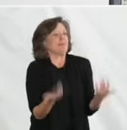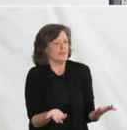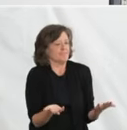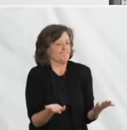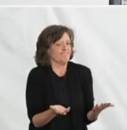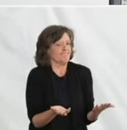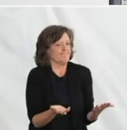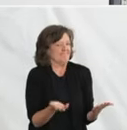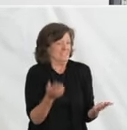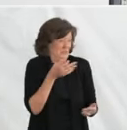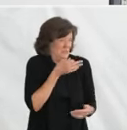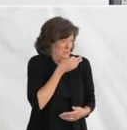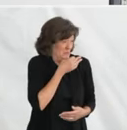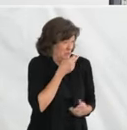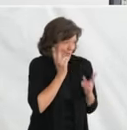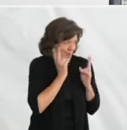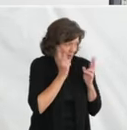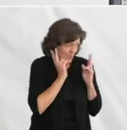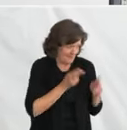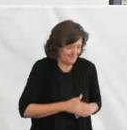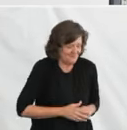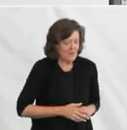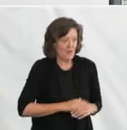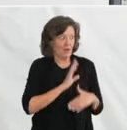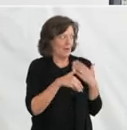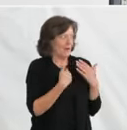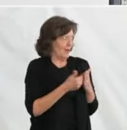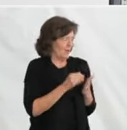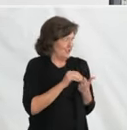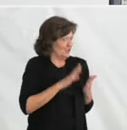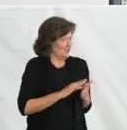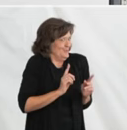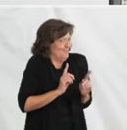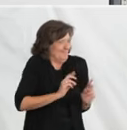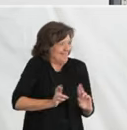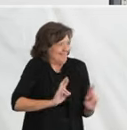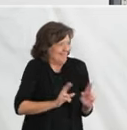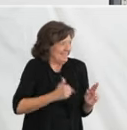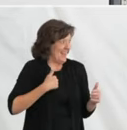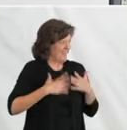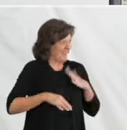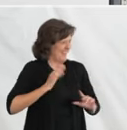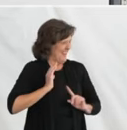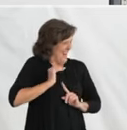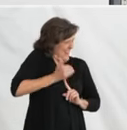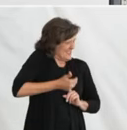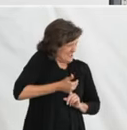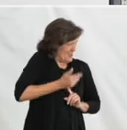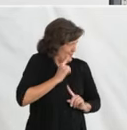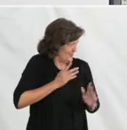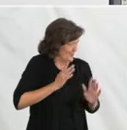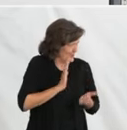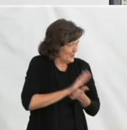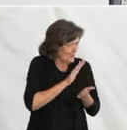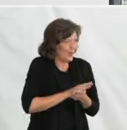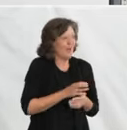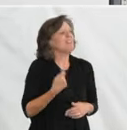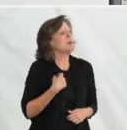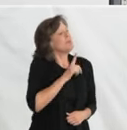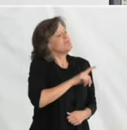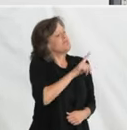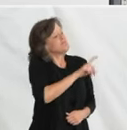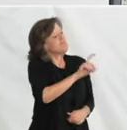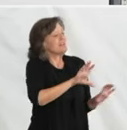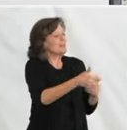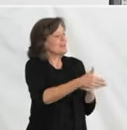and then it was almost Halloween, and all of the students, we were going to get to wear our costumes to school, and we were going to trick-or-treat from classroom to classroom, and we were